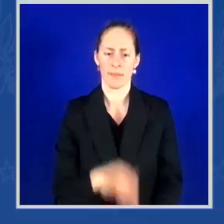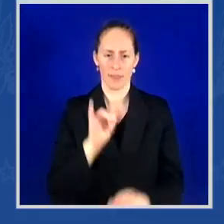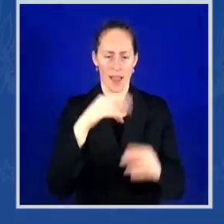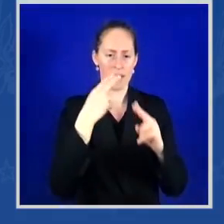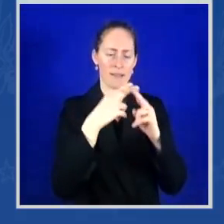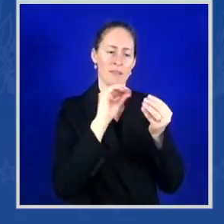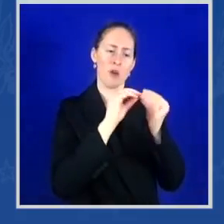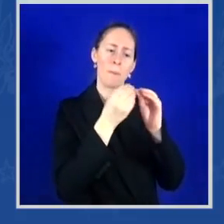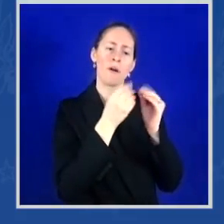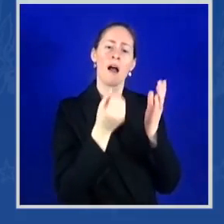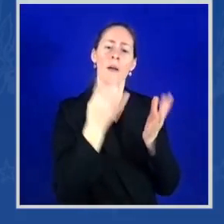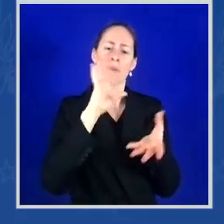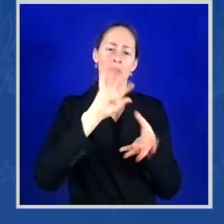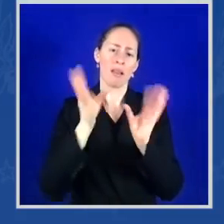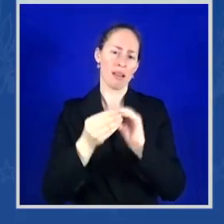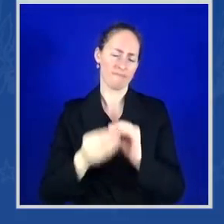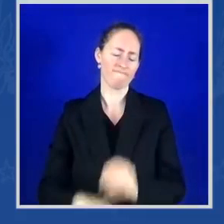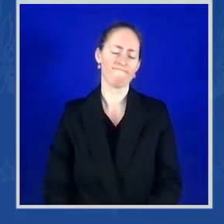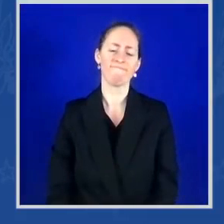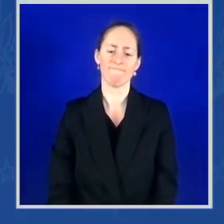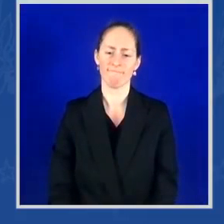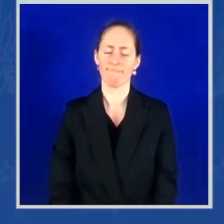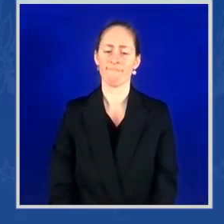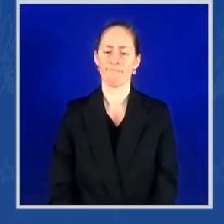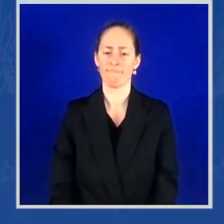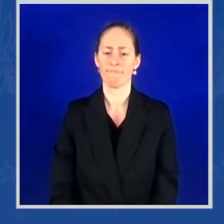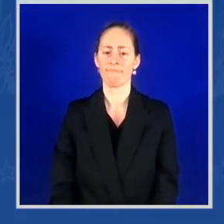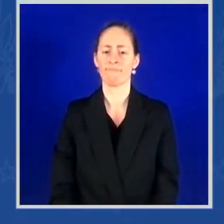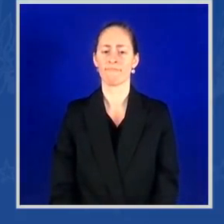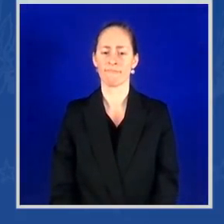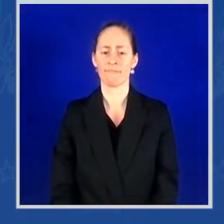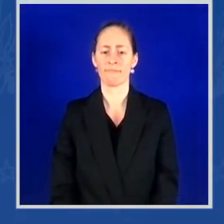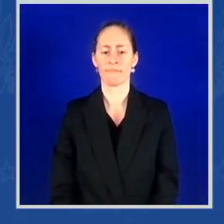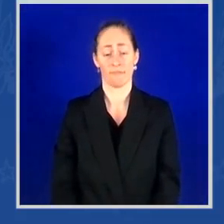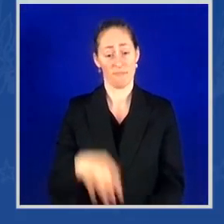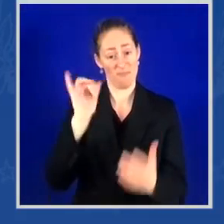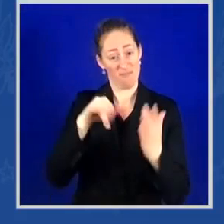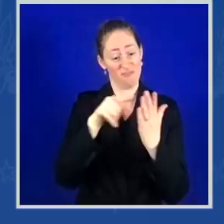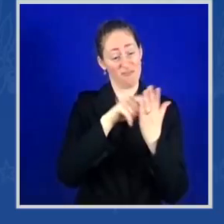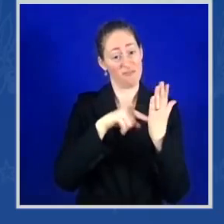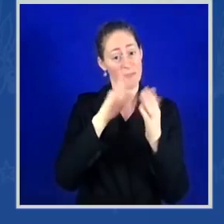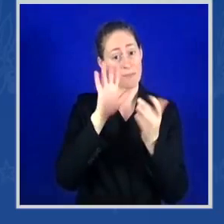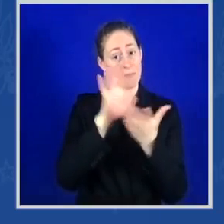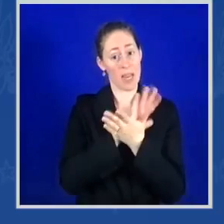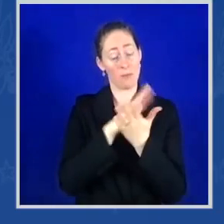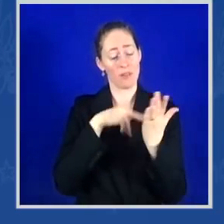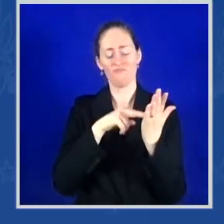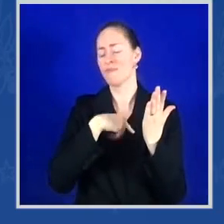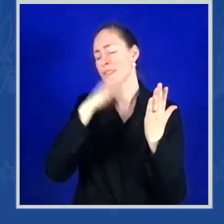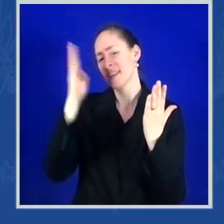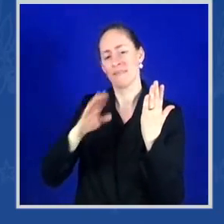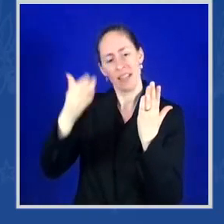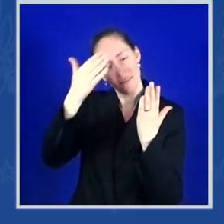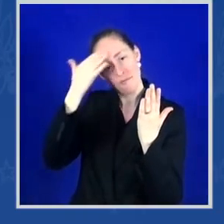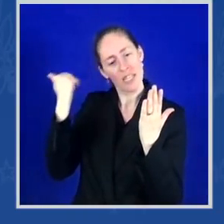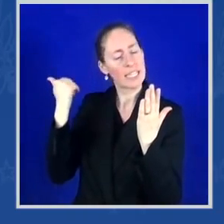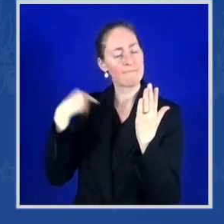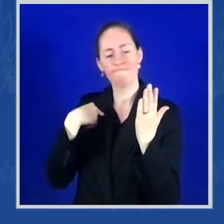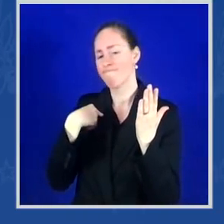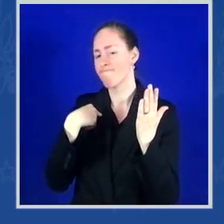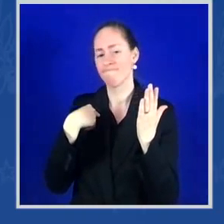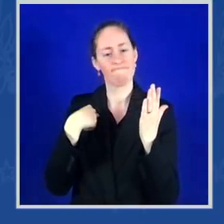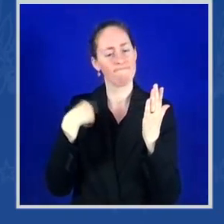modern conflicts. And we'll never forget. They were the guardians, and we're the guardians. They're the guardians of us, and